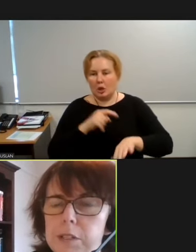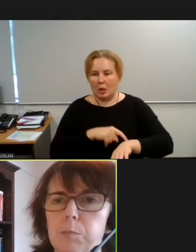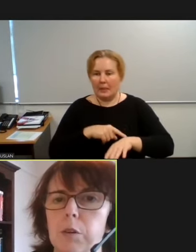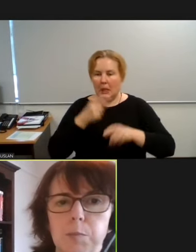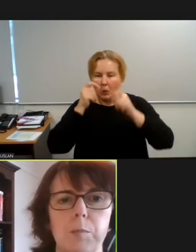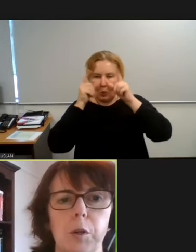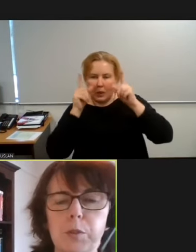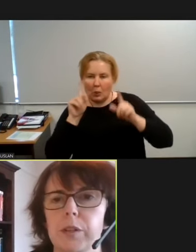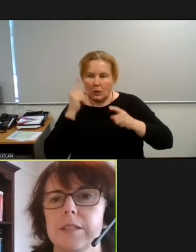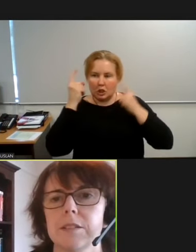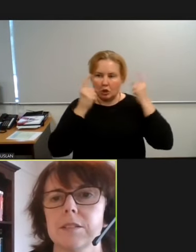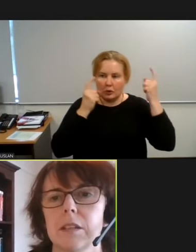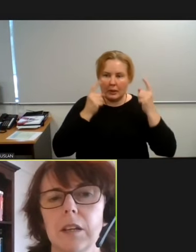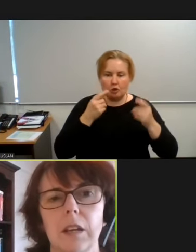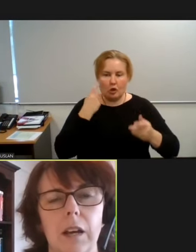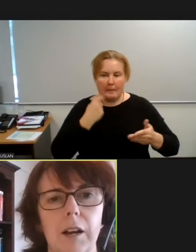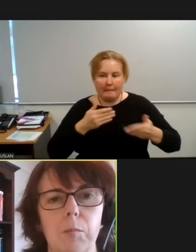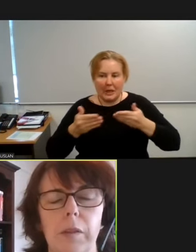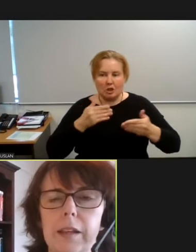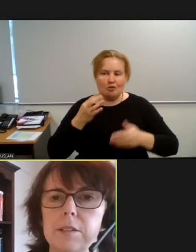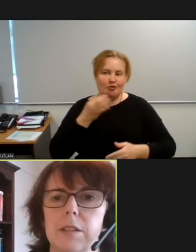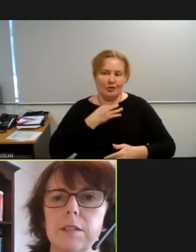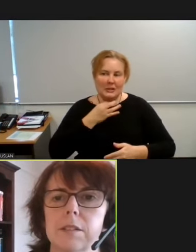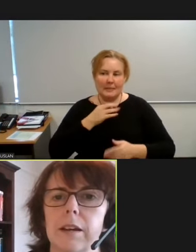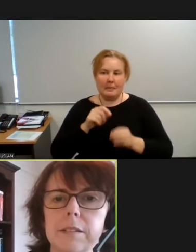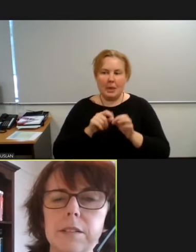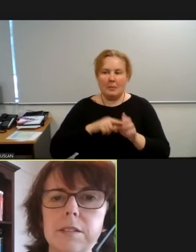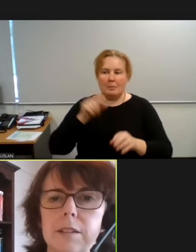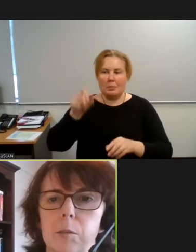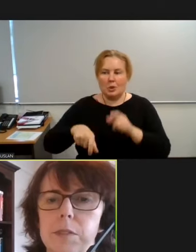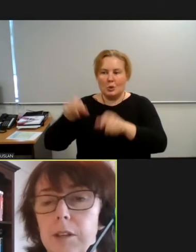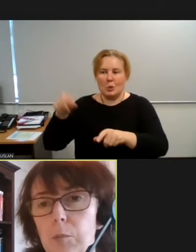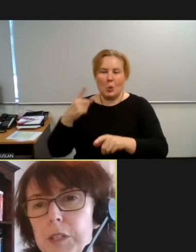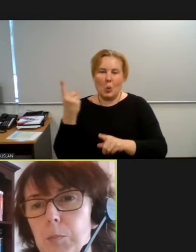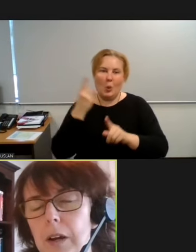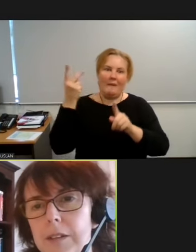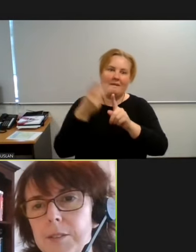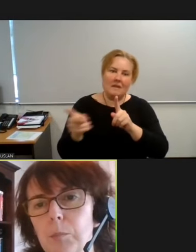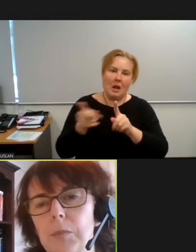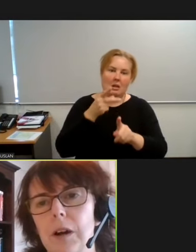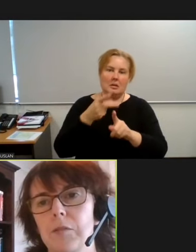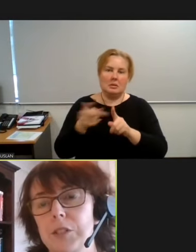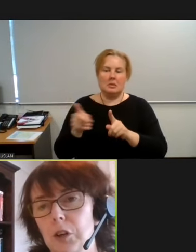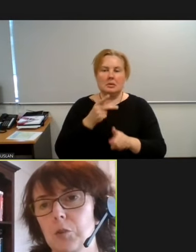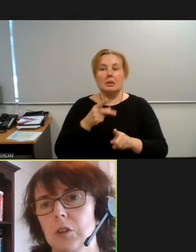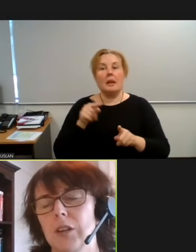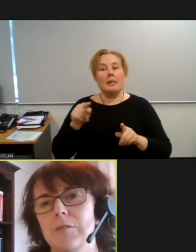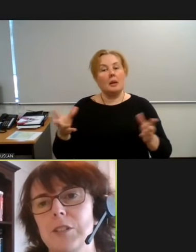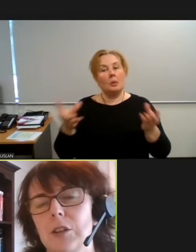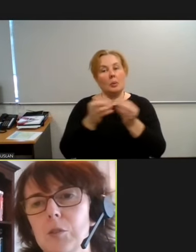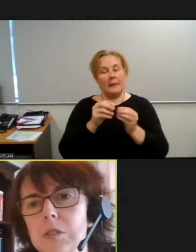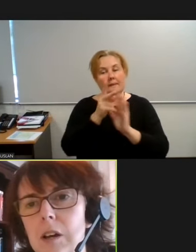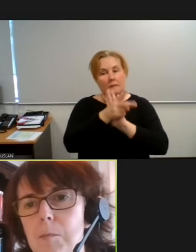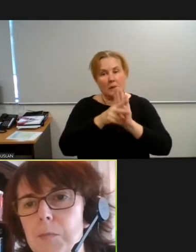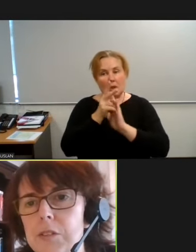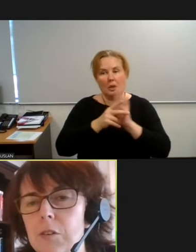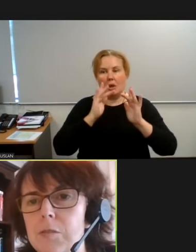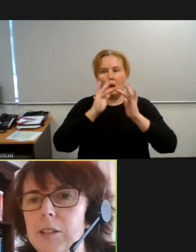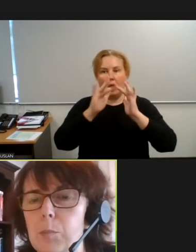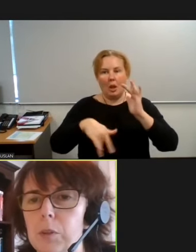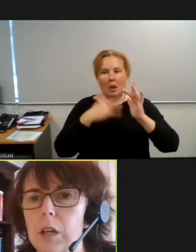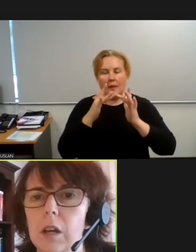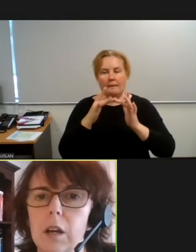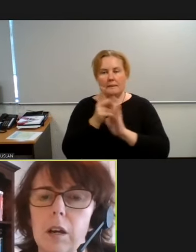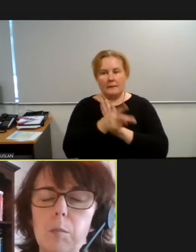managing the risk posed by perpetrators. And that guidance is accompanied by some videos, online videos that